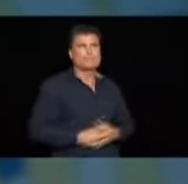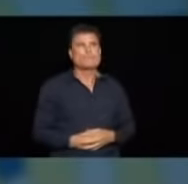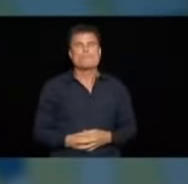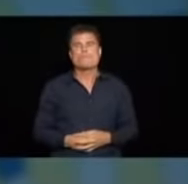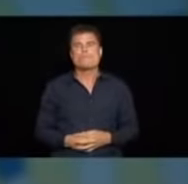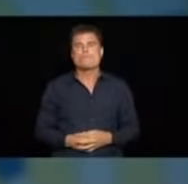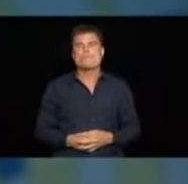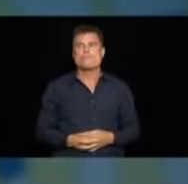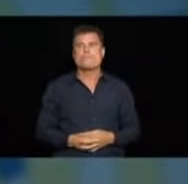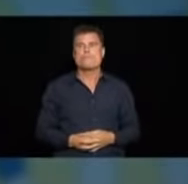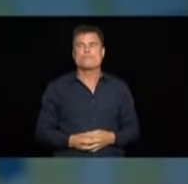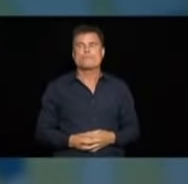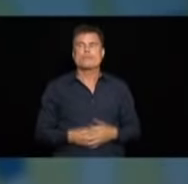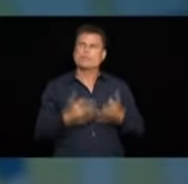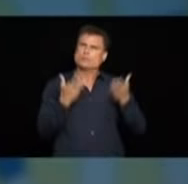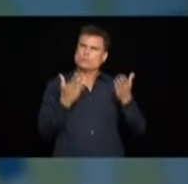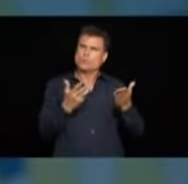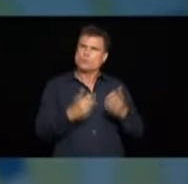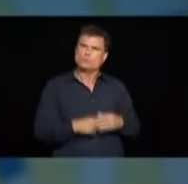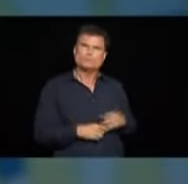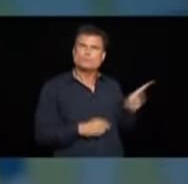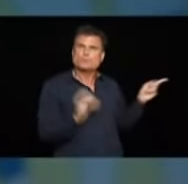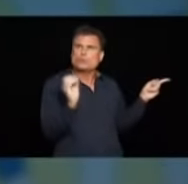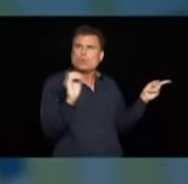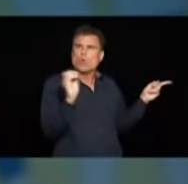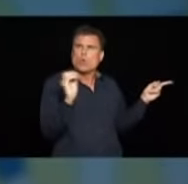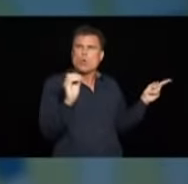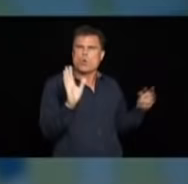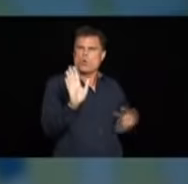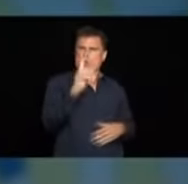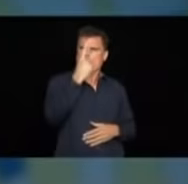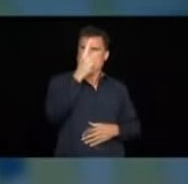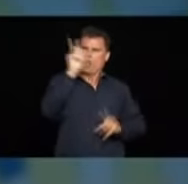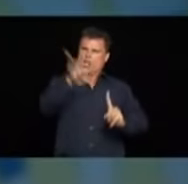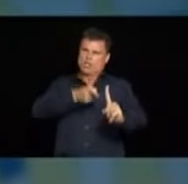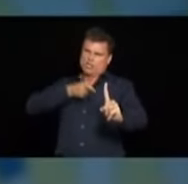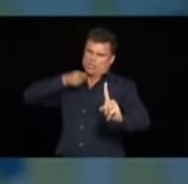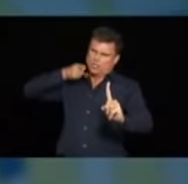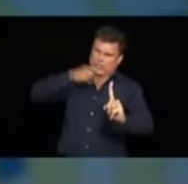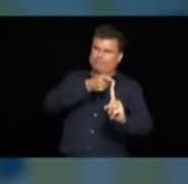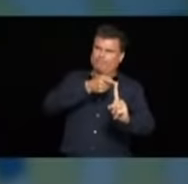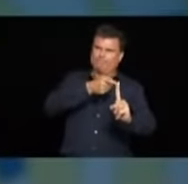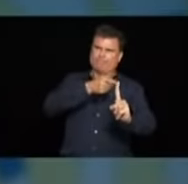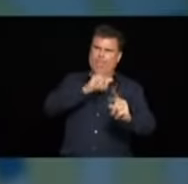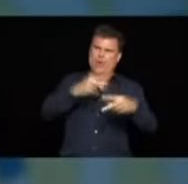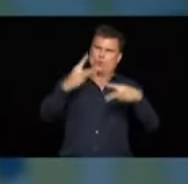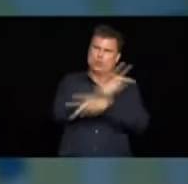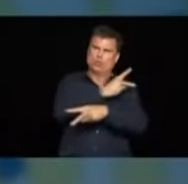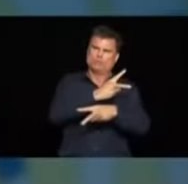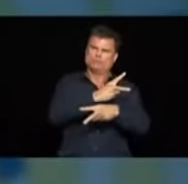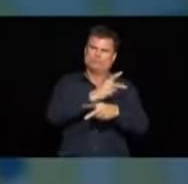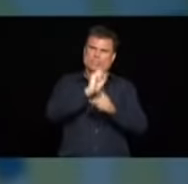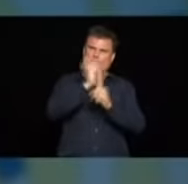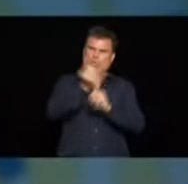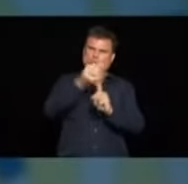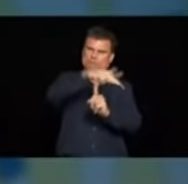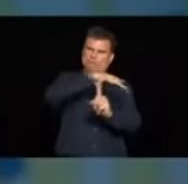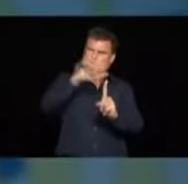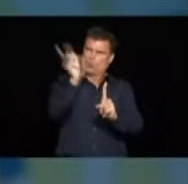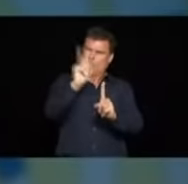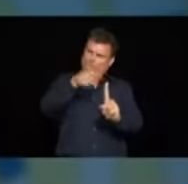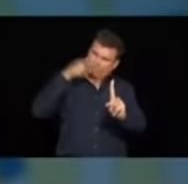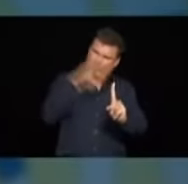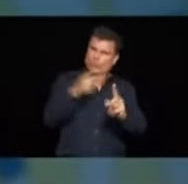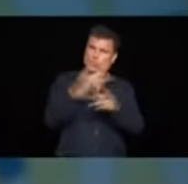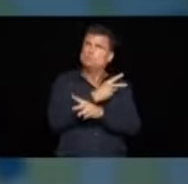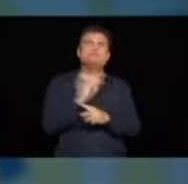is that there's no one single measure that can make a difference in all of these settings. And the measures that we've been taking around